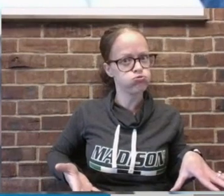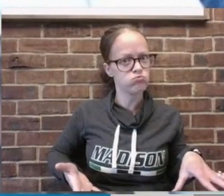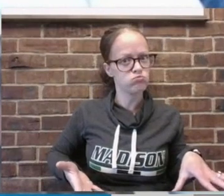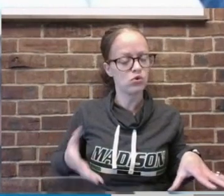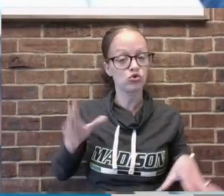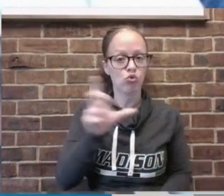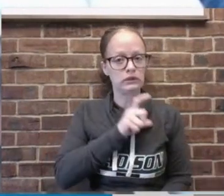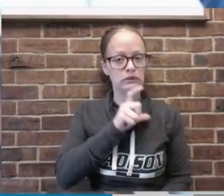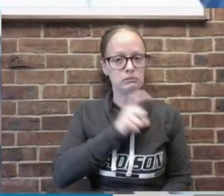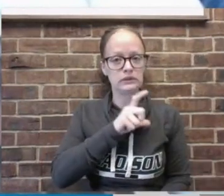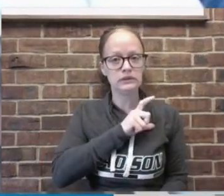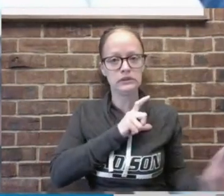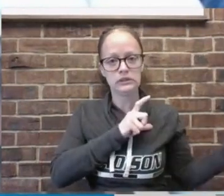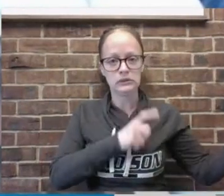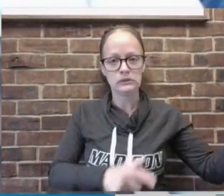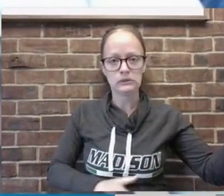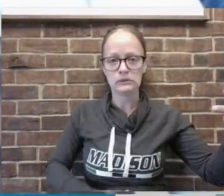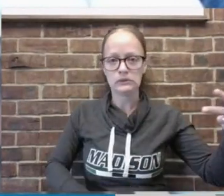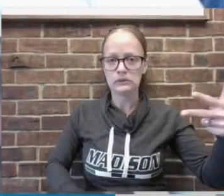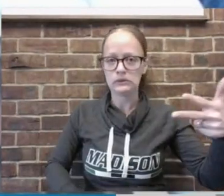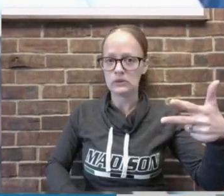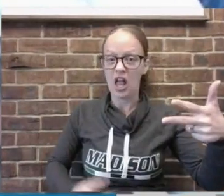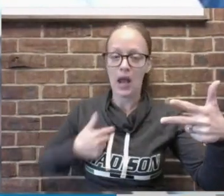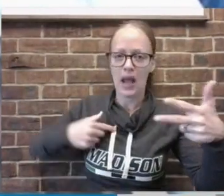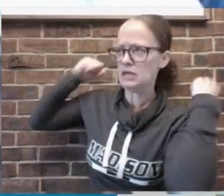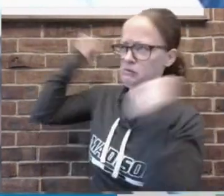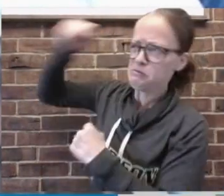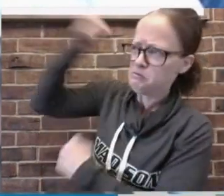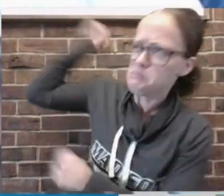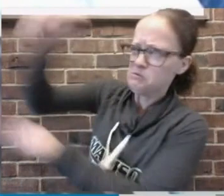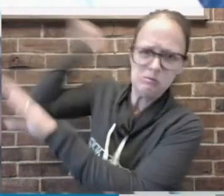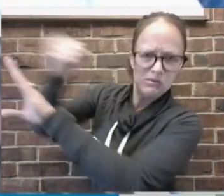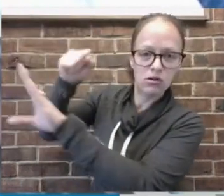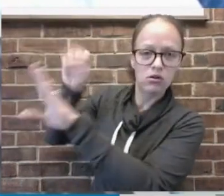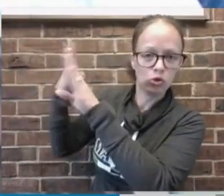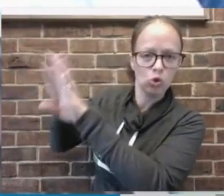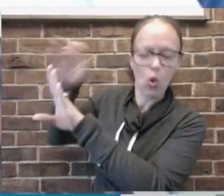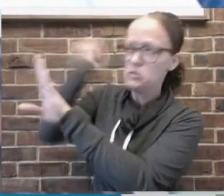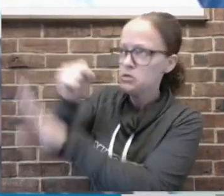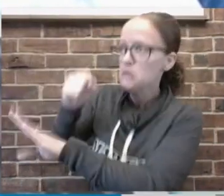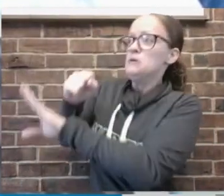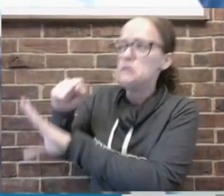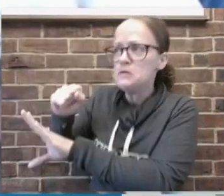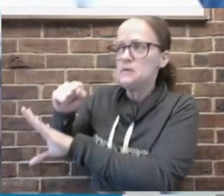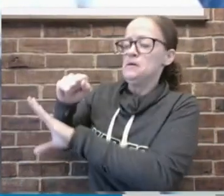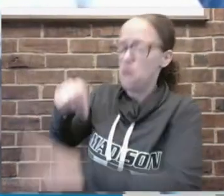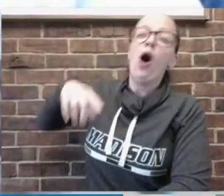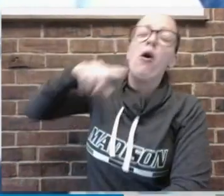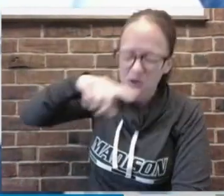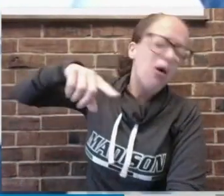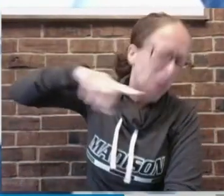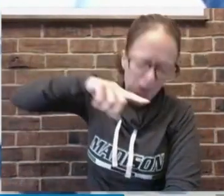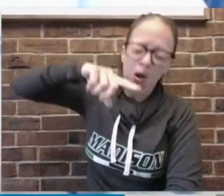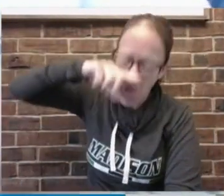I was trying to break down this pig's door and the whole time I was huffing and puffing and sneezing and making a